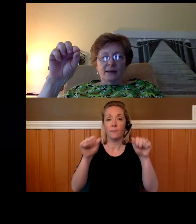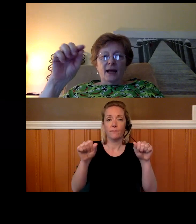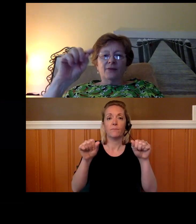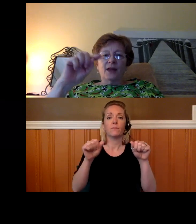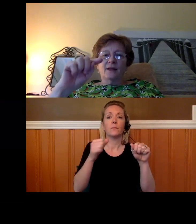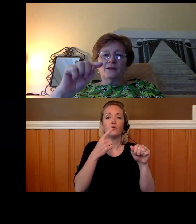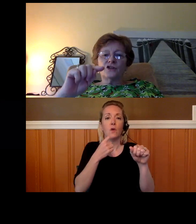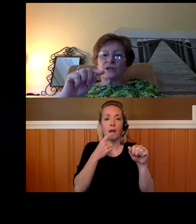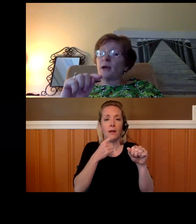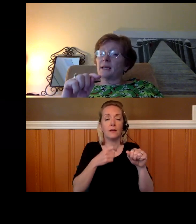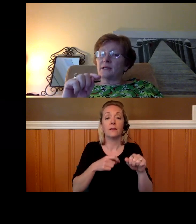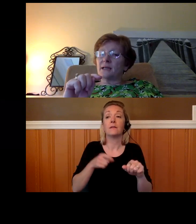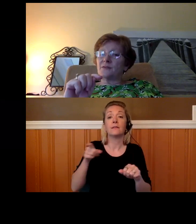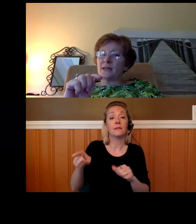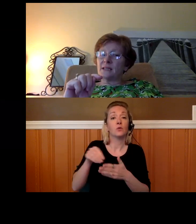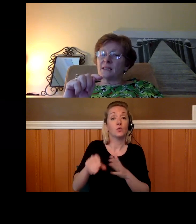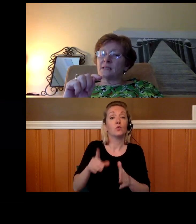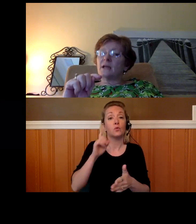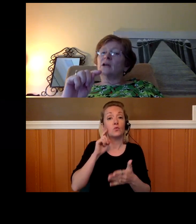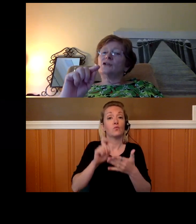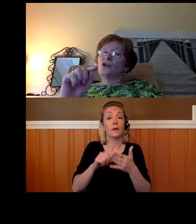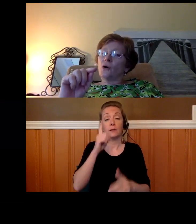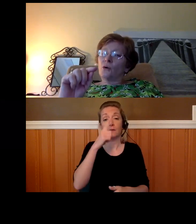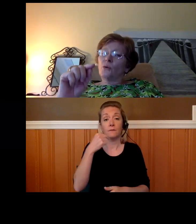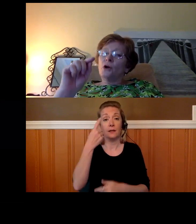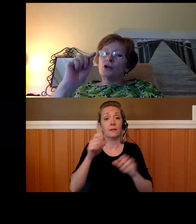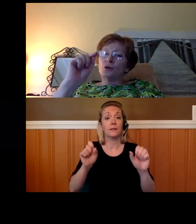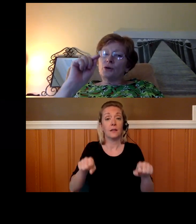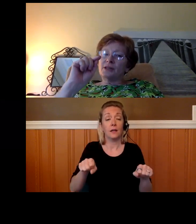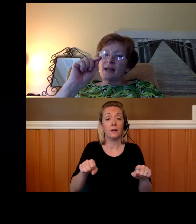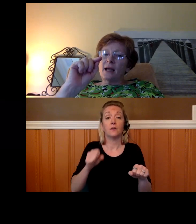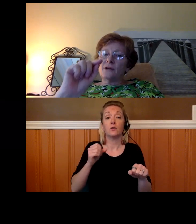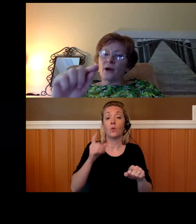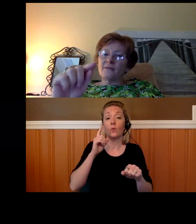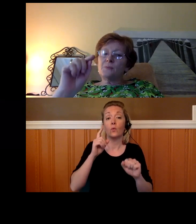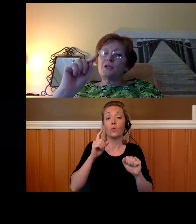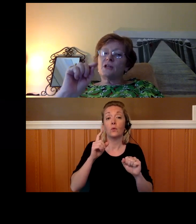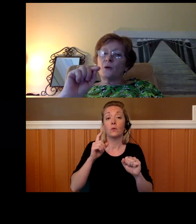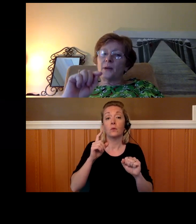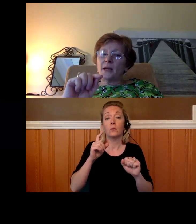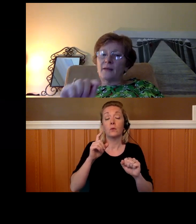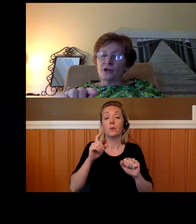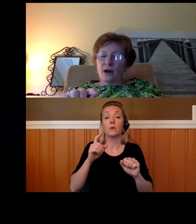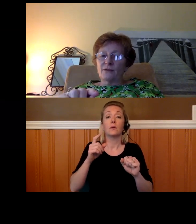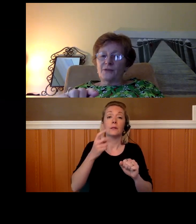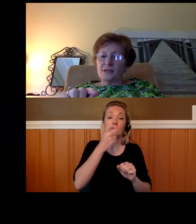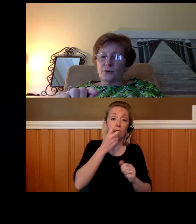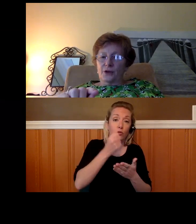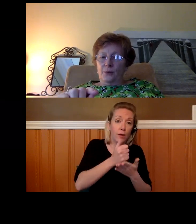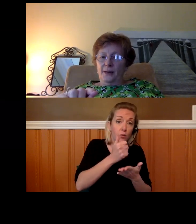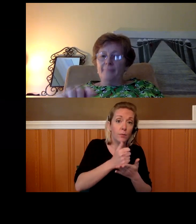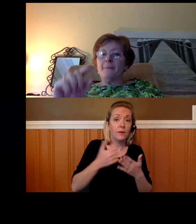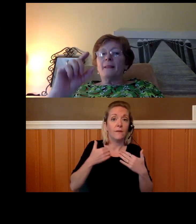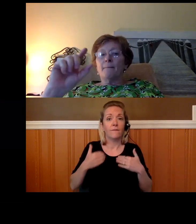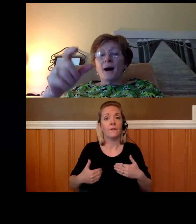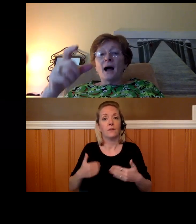she recognized faces. So you could say you're having speech therapy and then you're having physical therapy